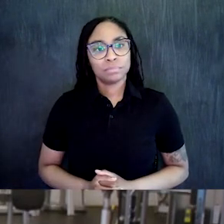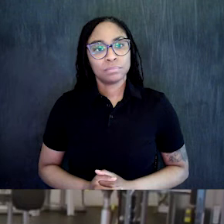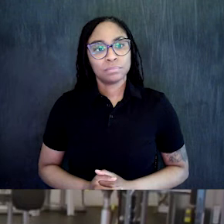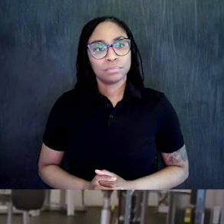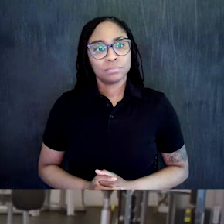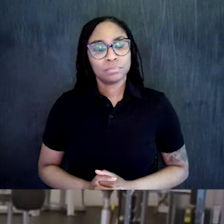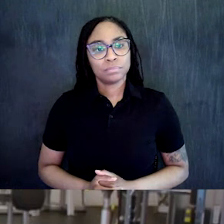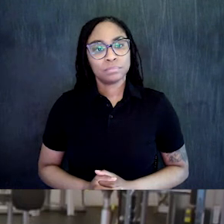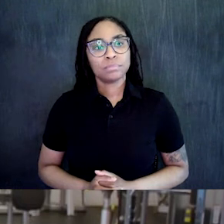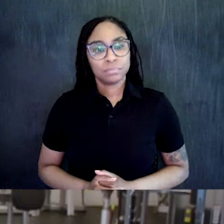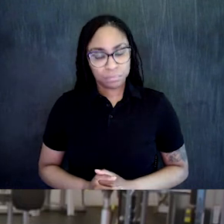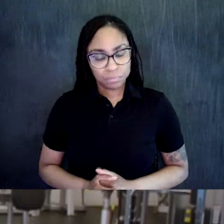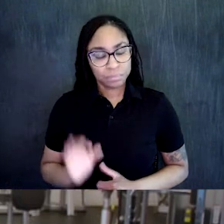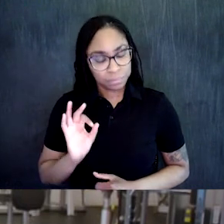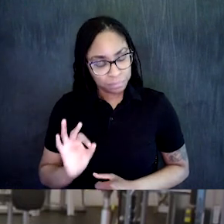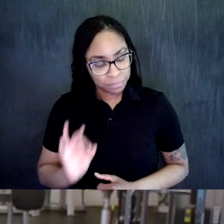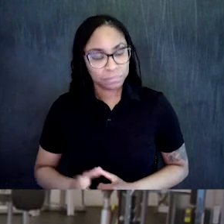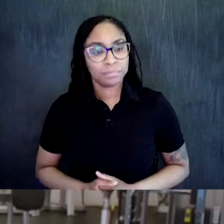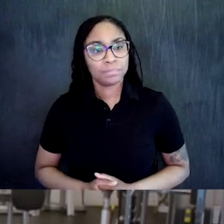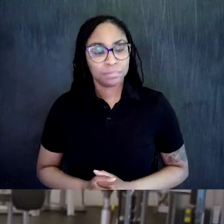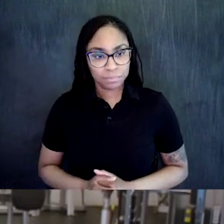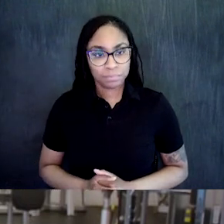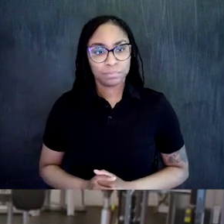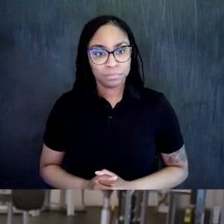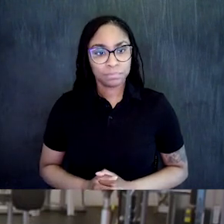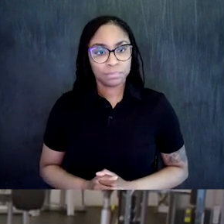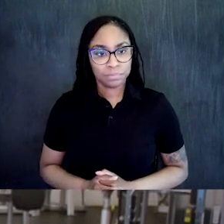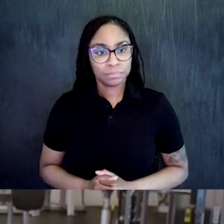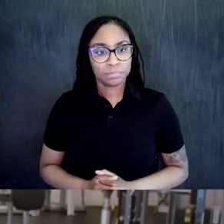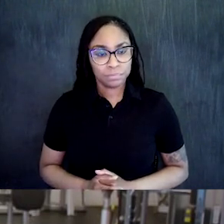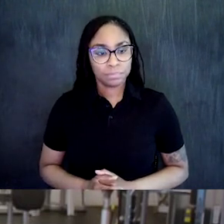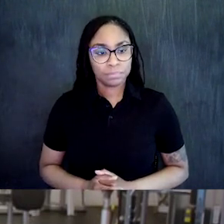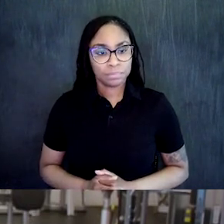somebody help you with it. Good, give me 2 more here.